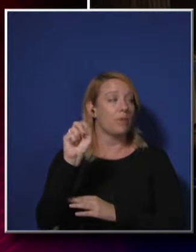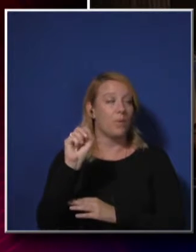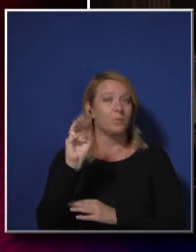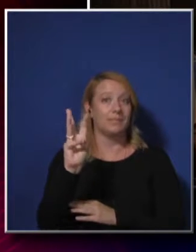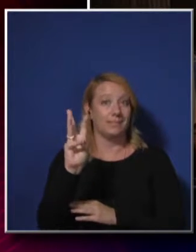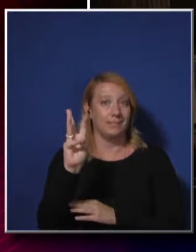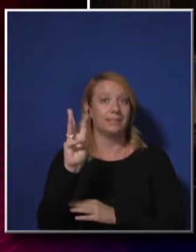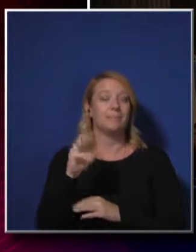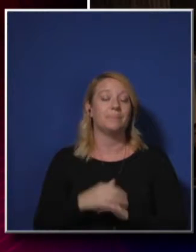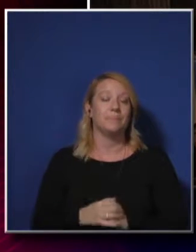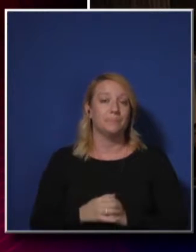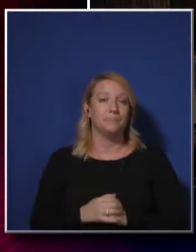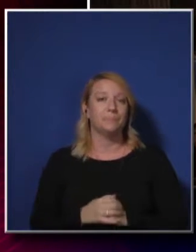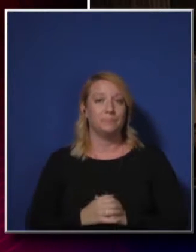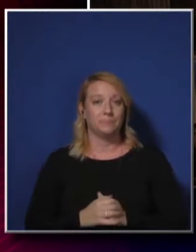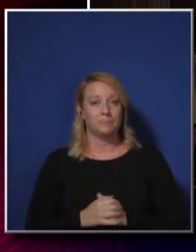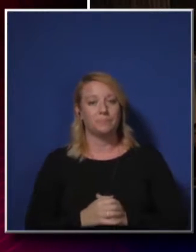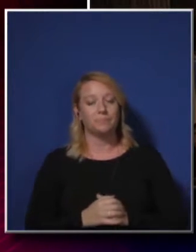7.06.